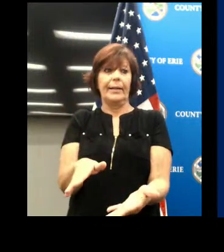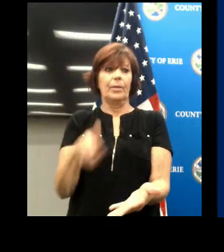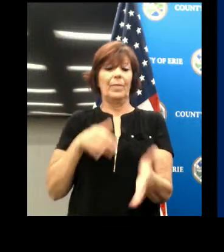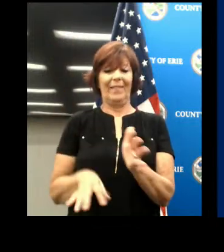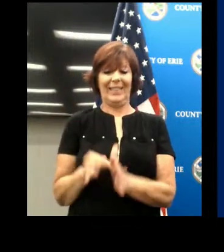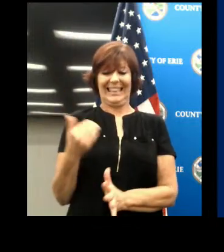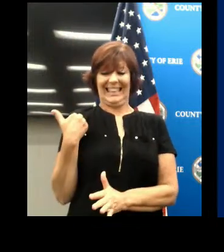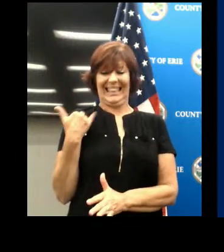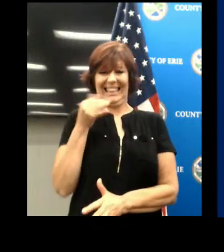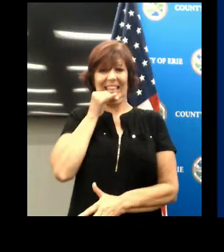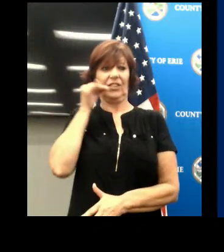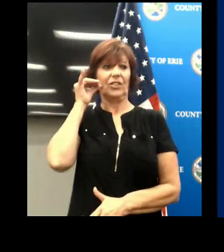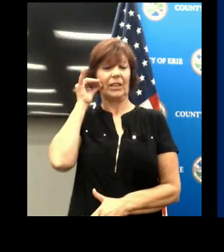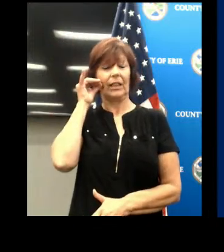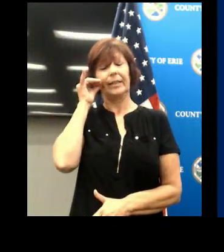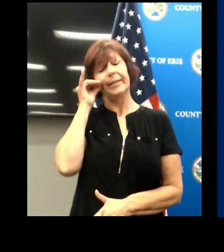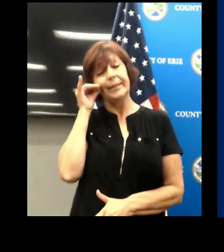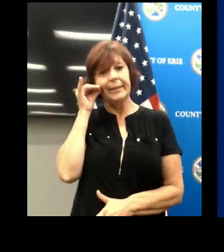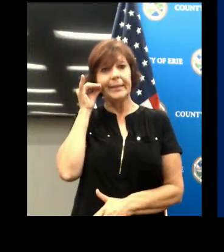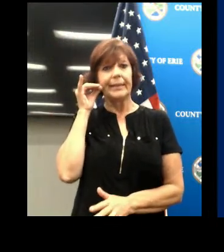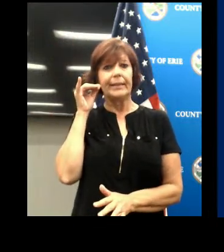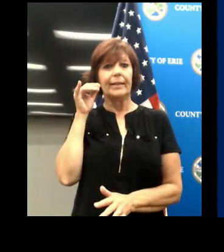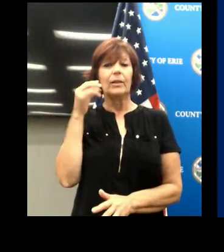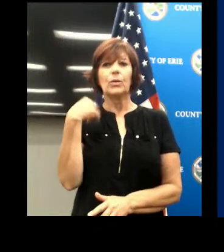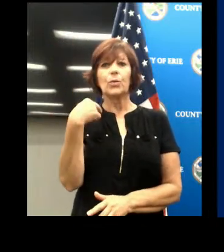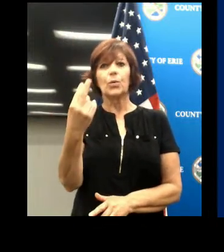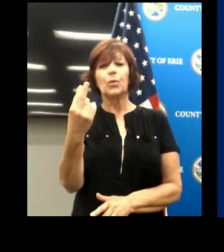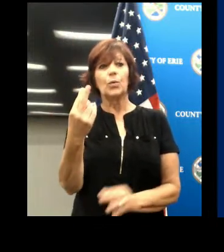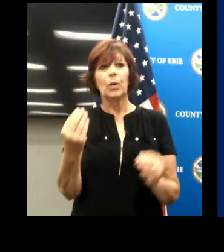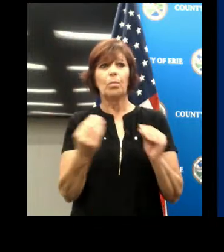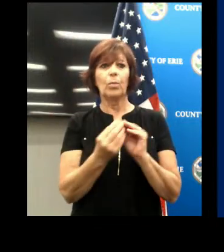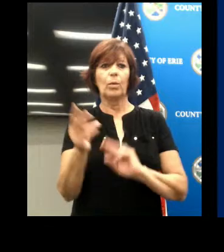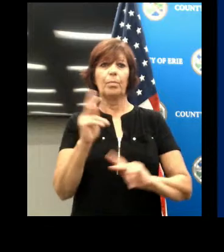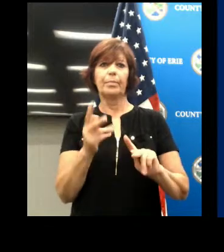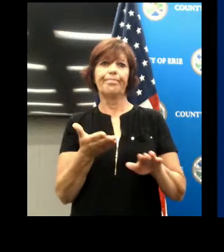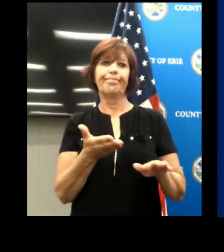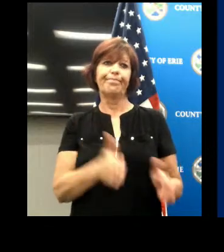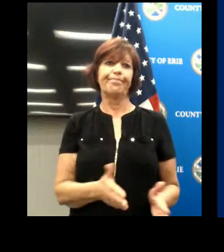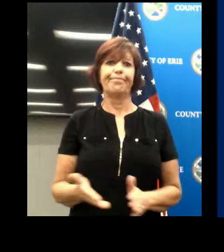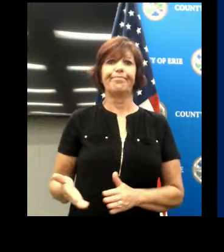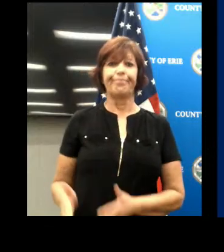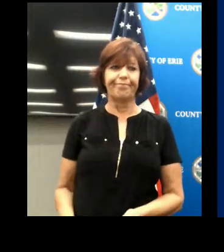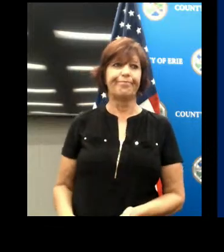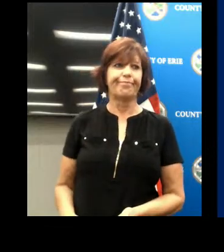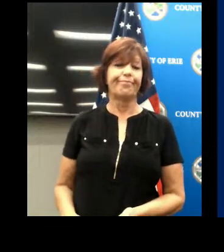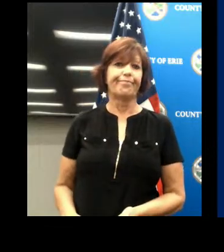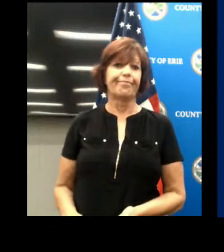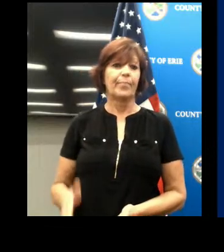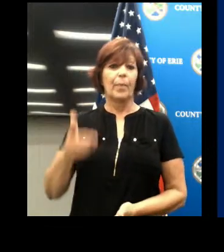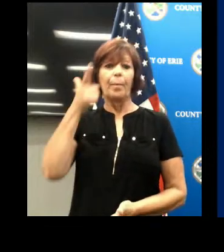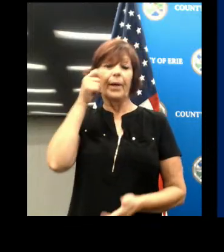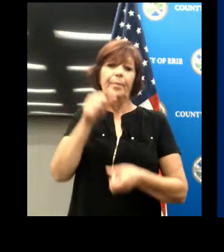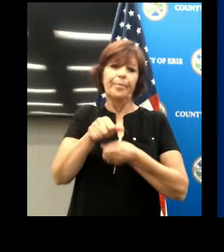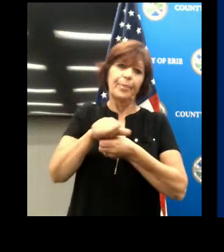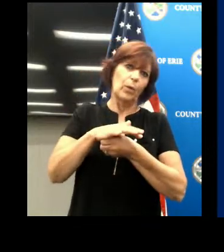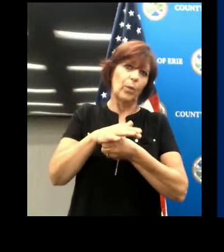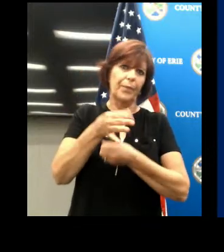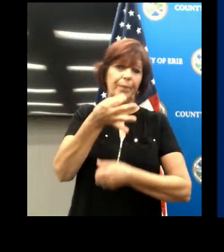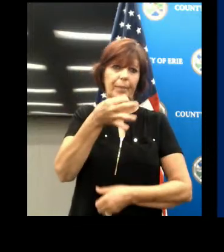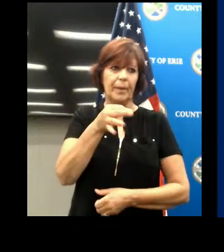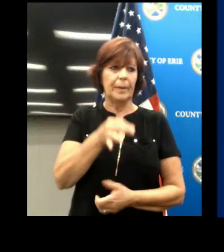out late yesterday, too late basically to report that there were 2 additional individuals who've perished as a result of